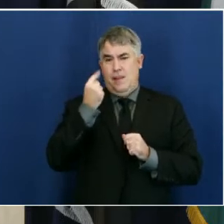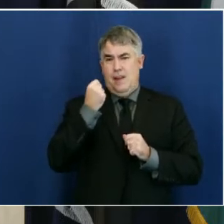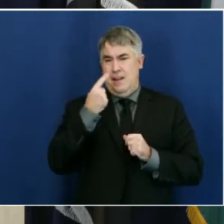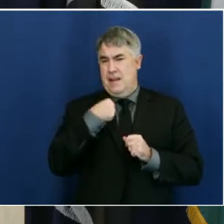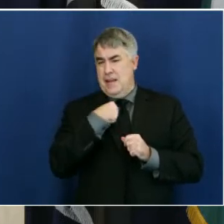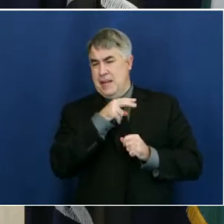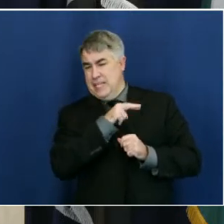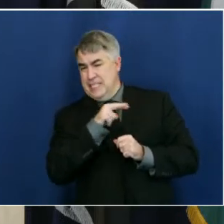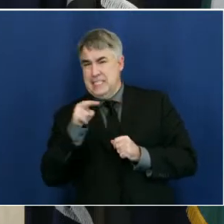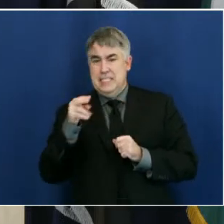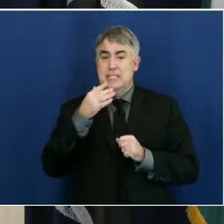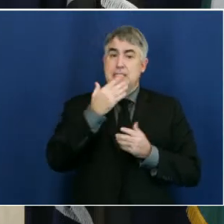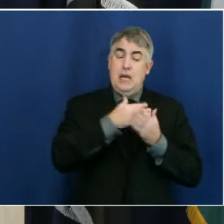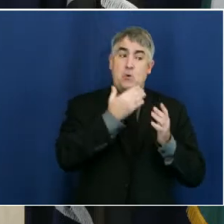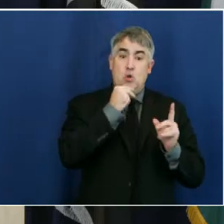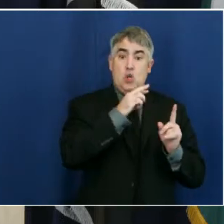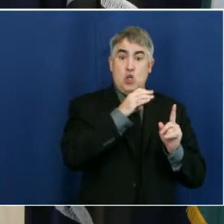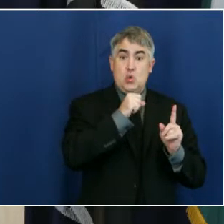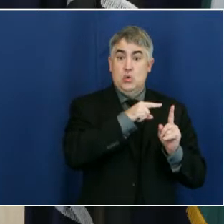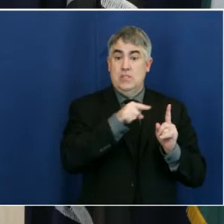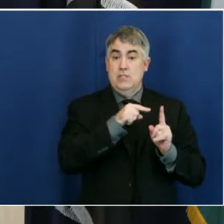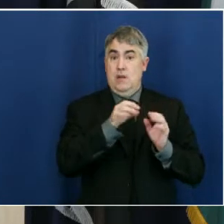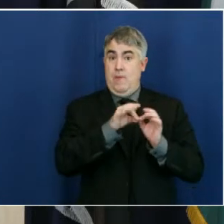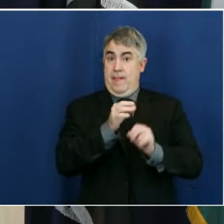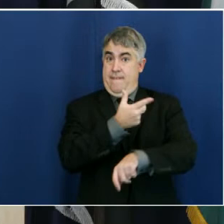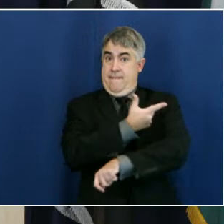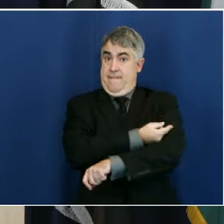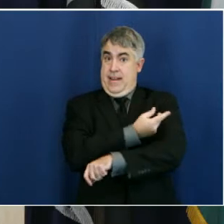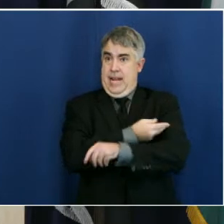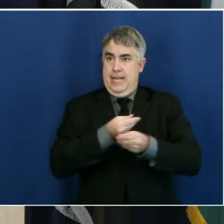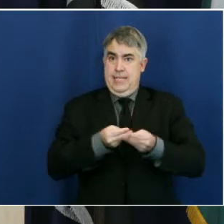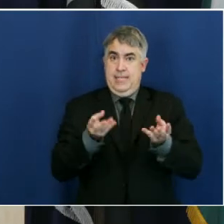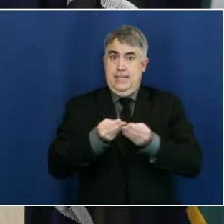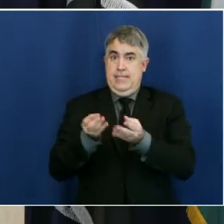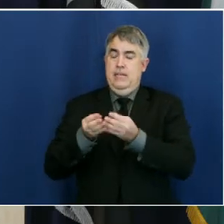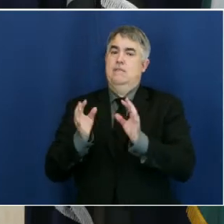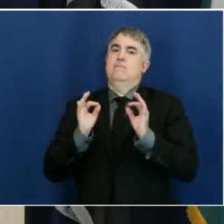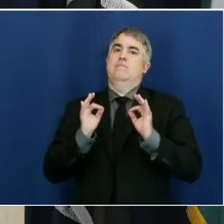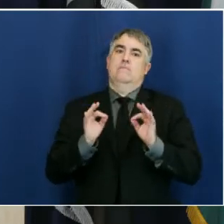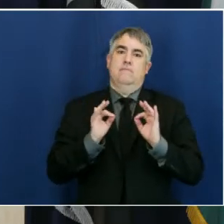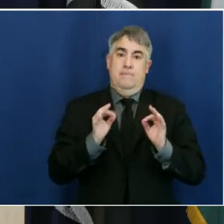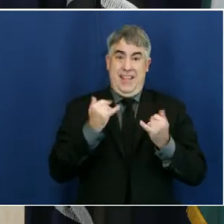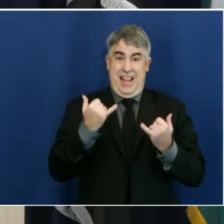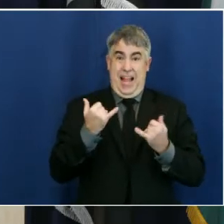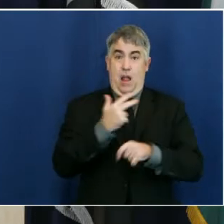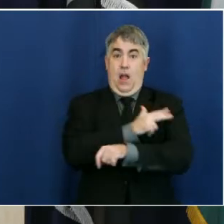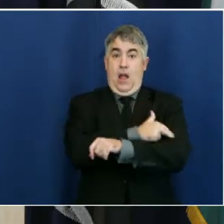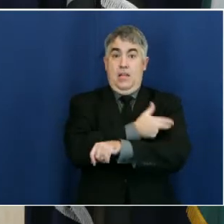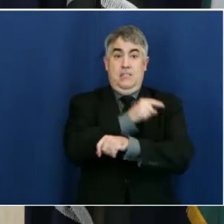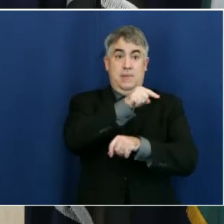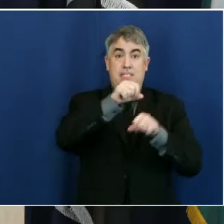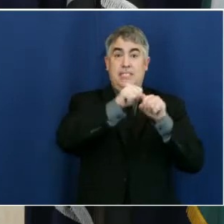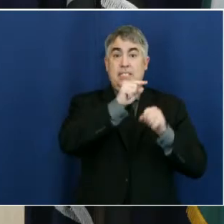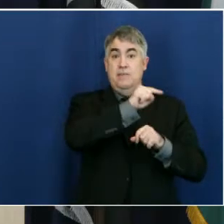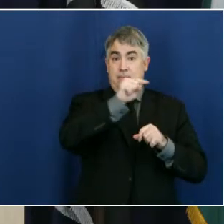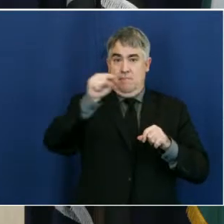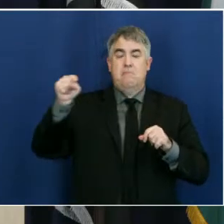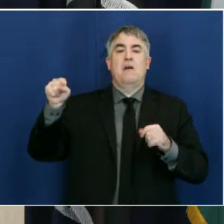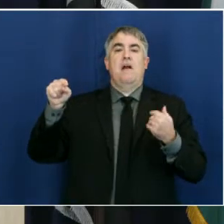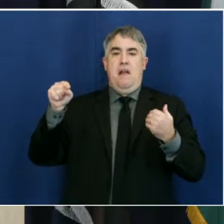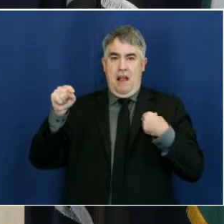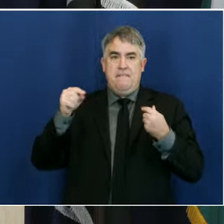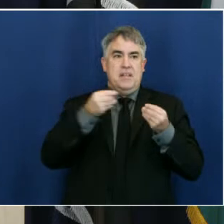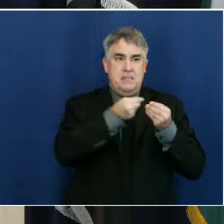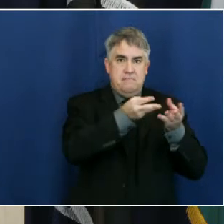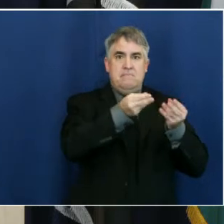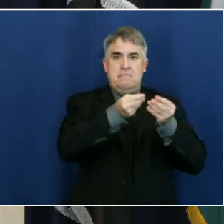surrounding vaccine distribution. Our healthcare systems are administering vaccines. Our county sites,